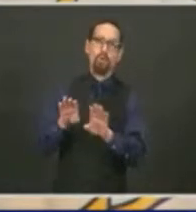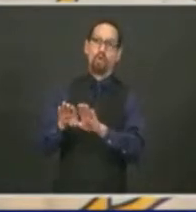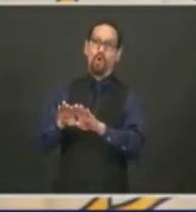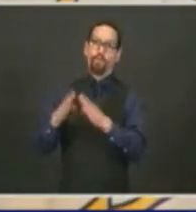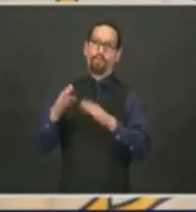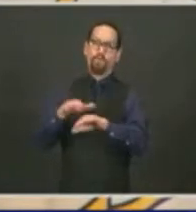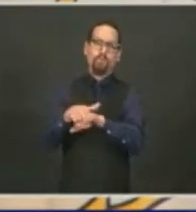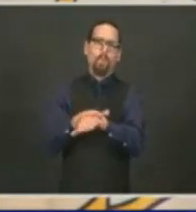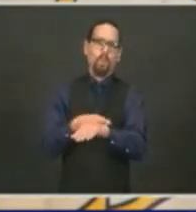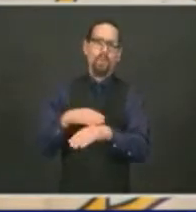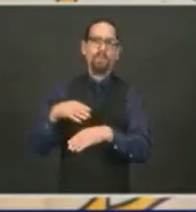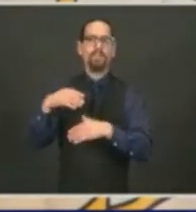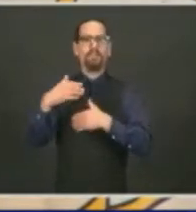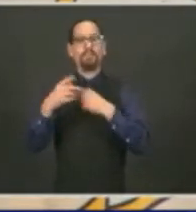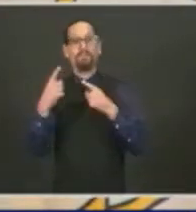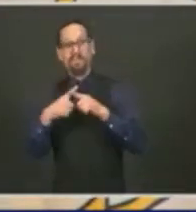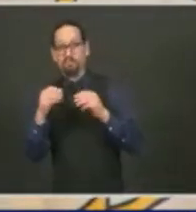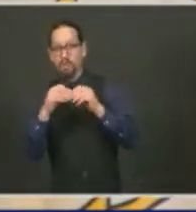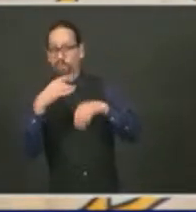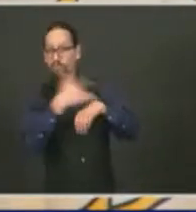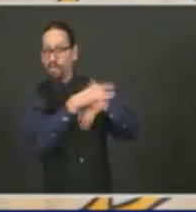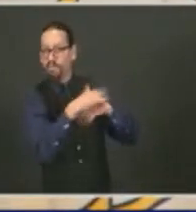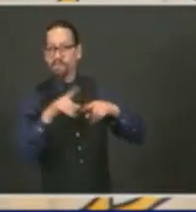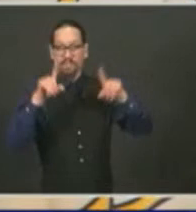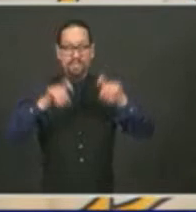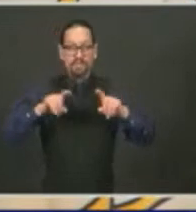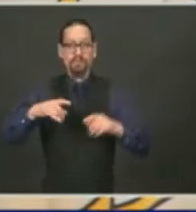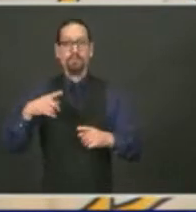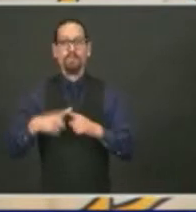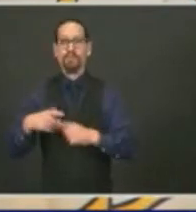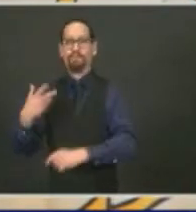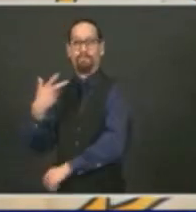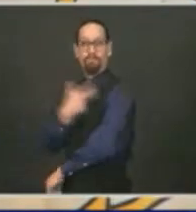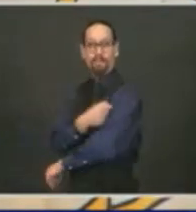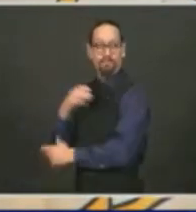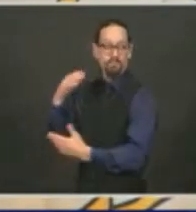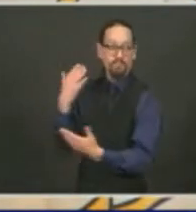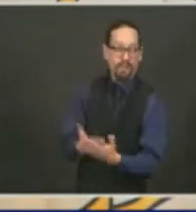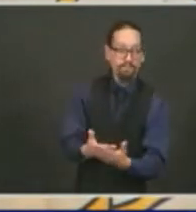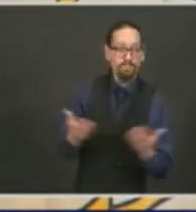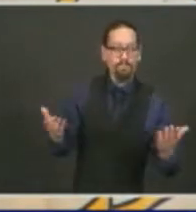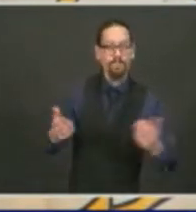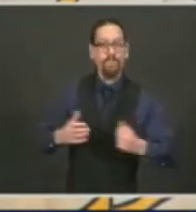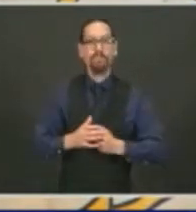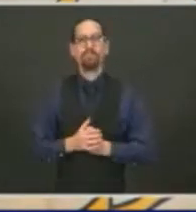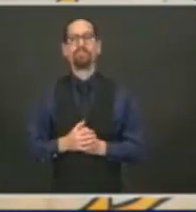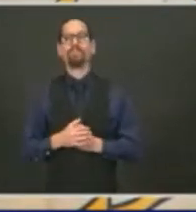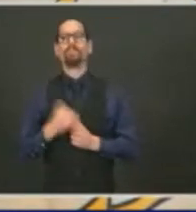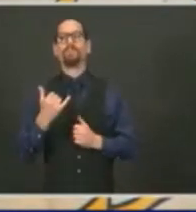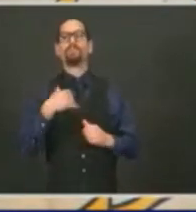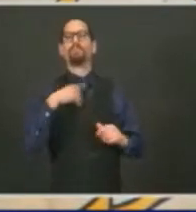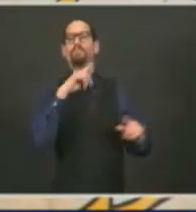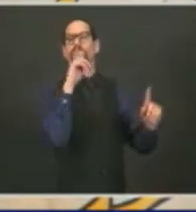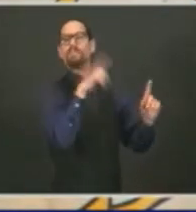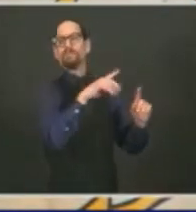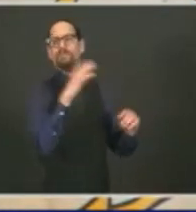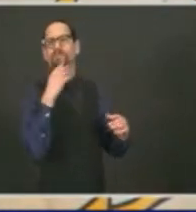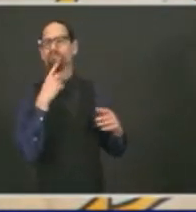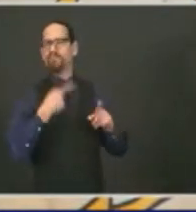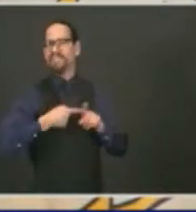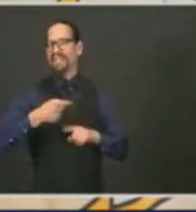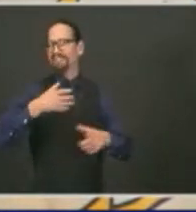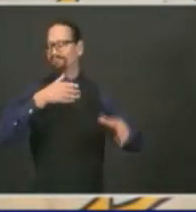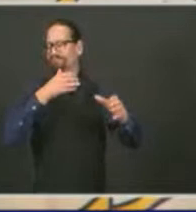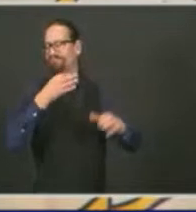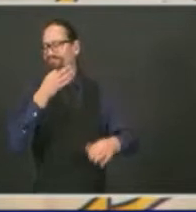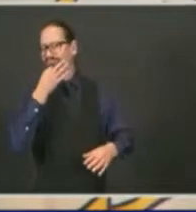testing, and with the vaccine coming out. Some experts have said that the pause rules didn't even go far enough, especially with indoor dining. Other states, other locations